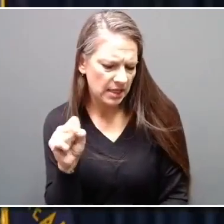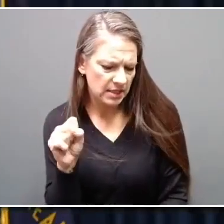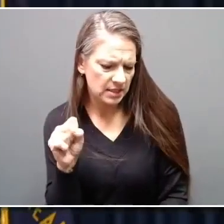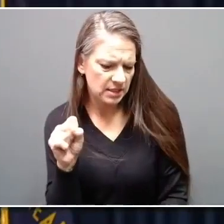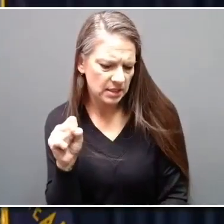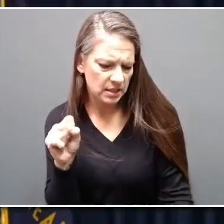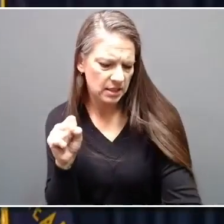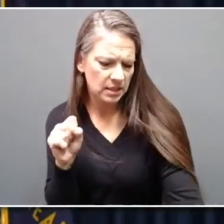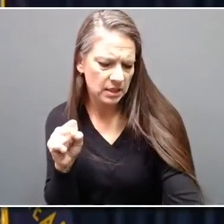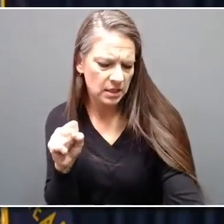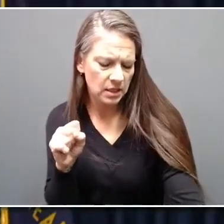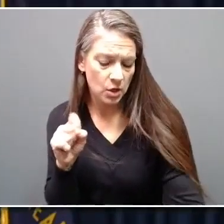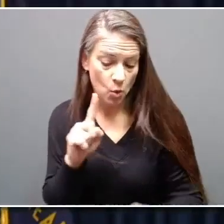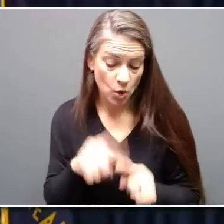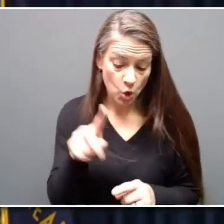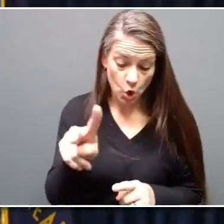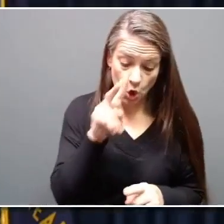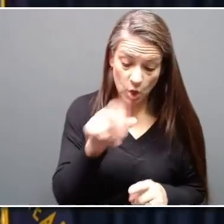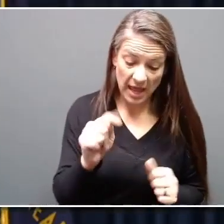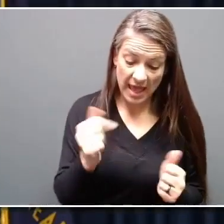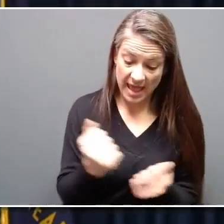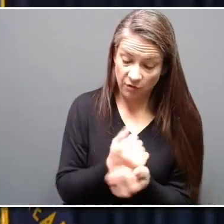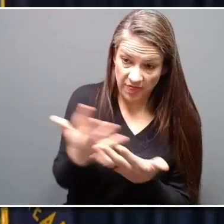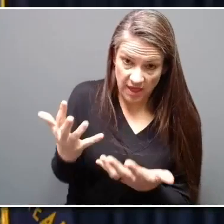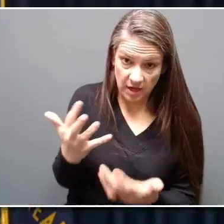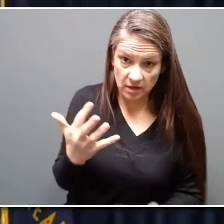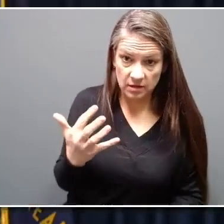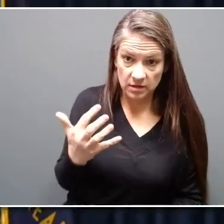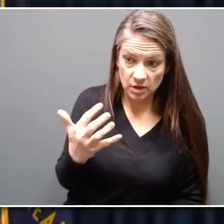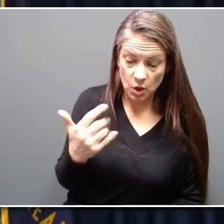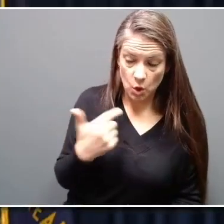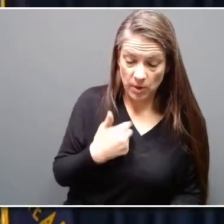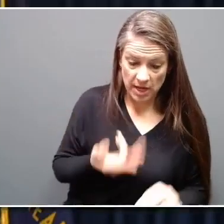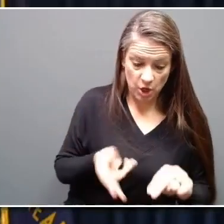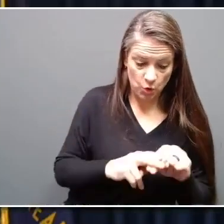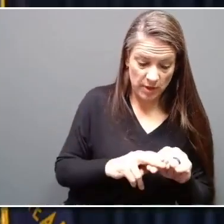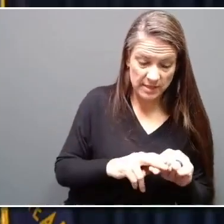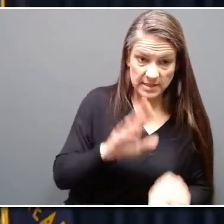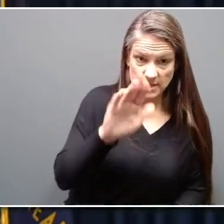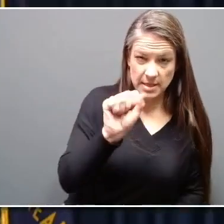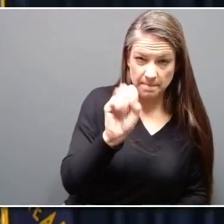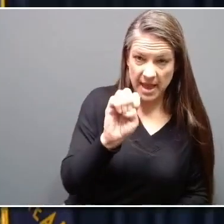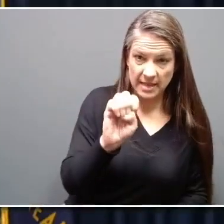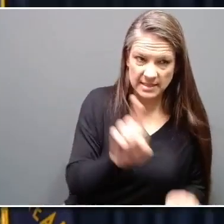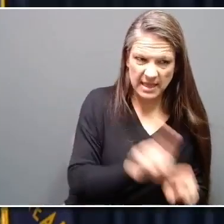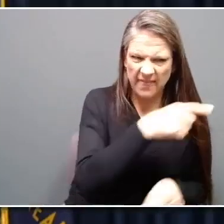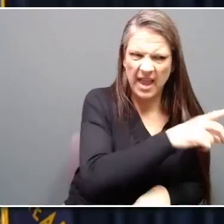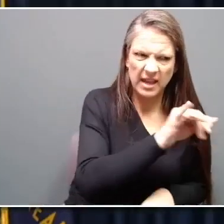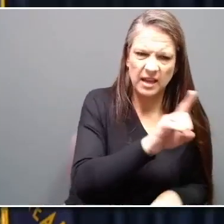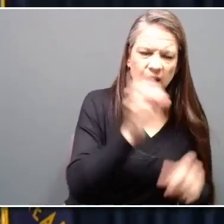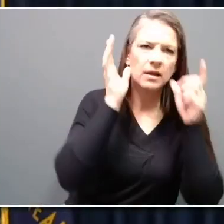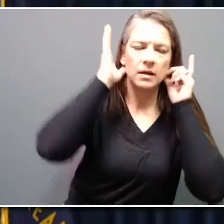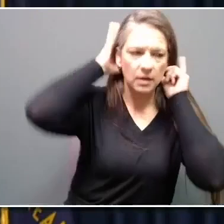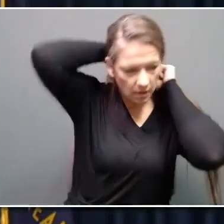when you look at everything we did, we increased the base like they did. And I'd have to look at the